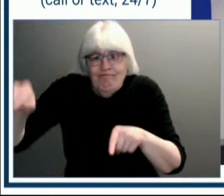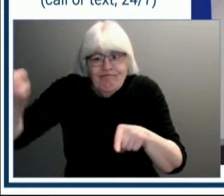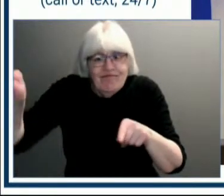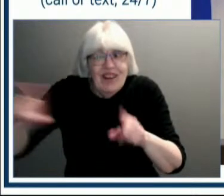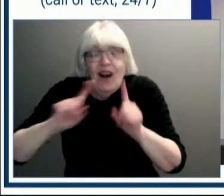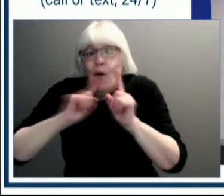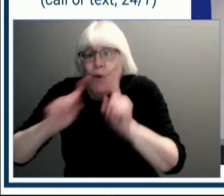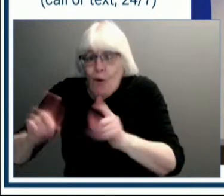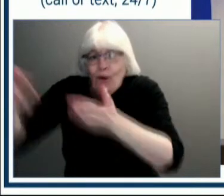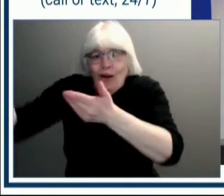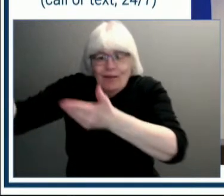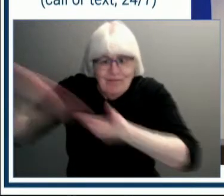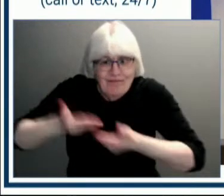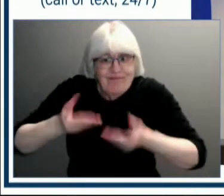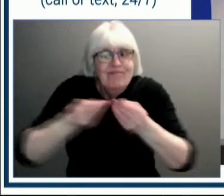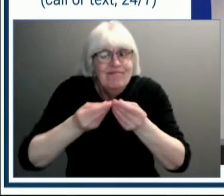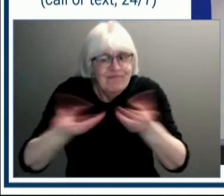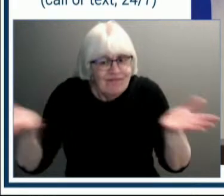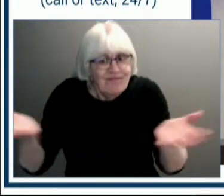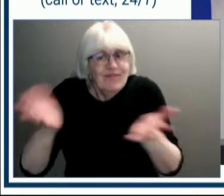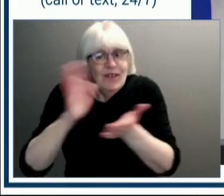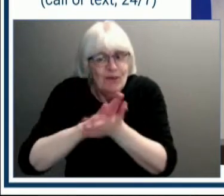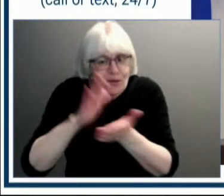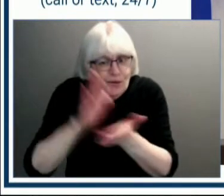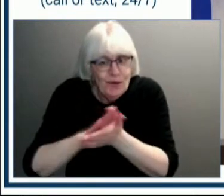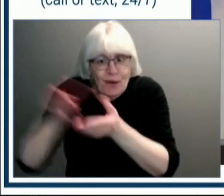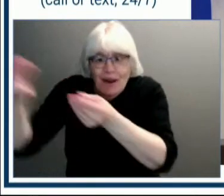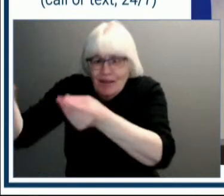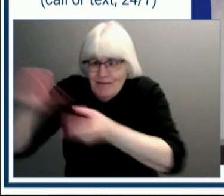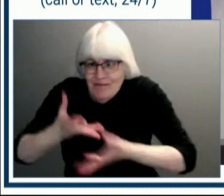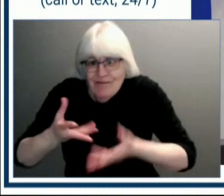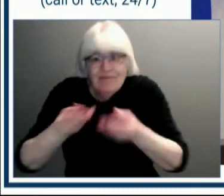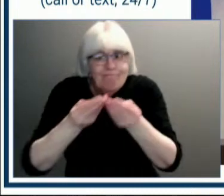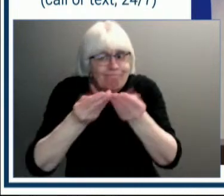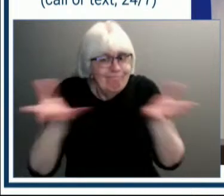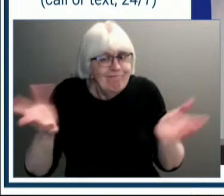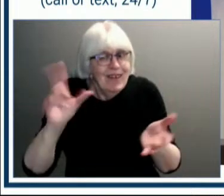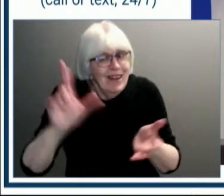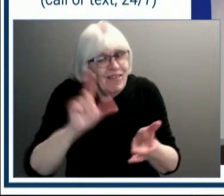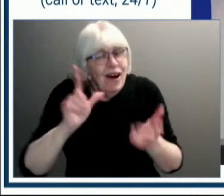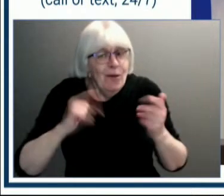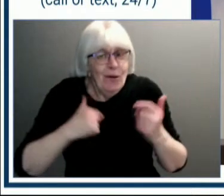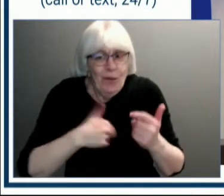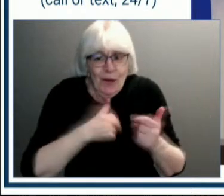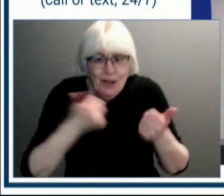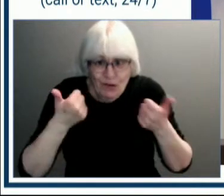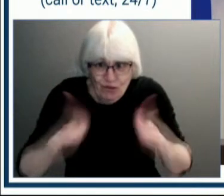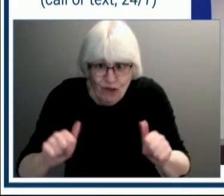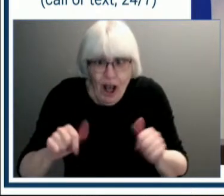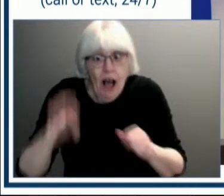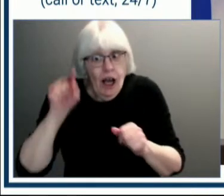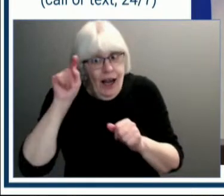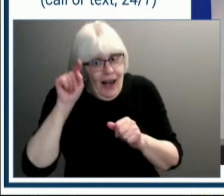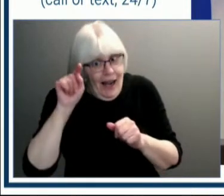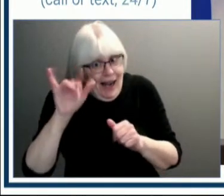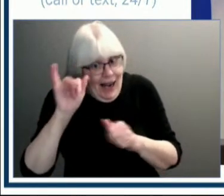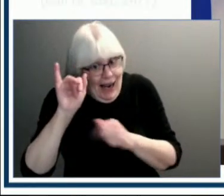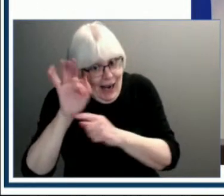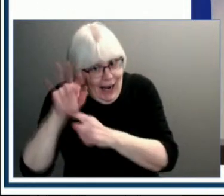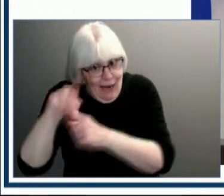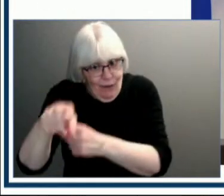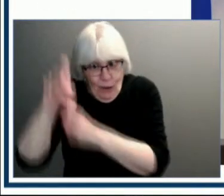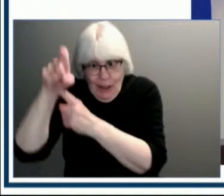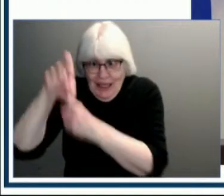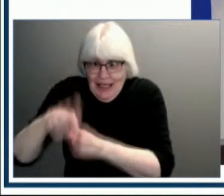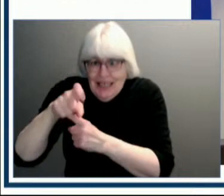into libraries. But if you need to be tested, you will be able to get a test. We just ask people not just to show